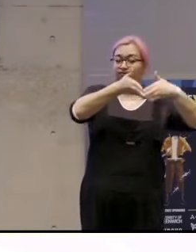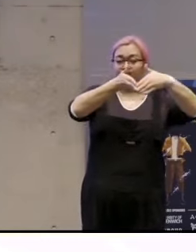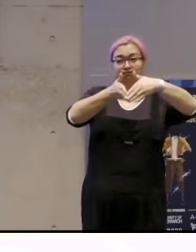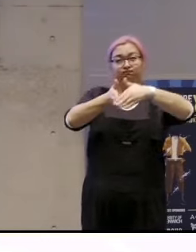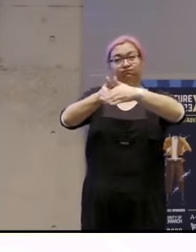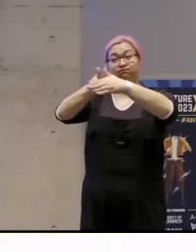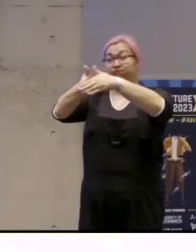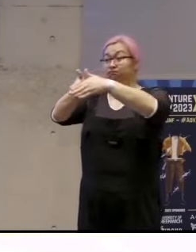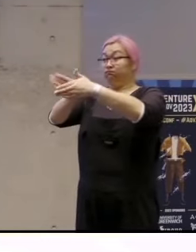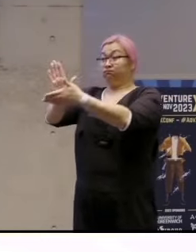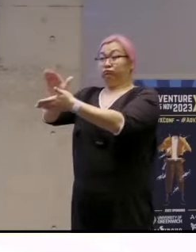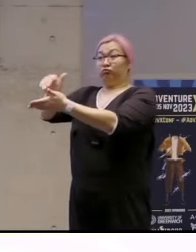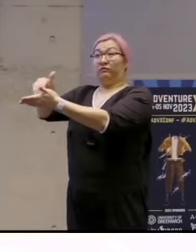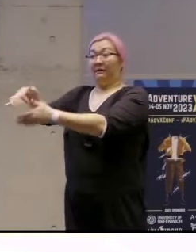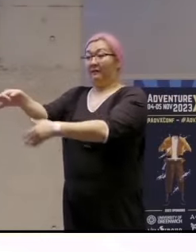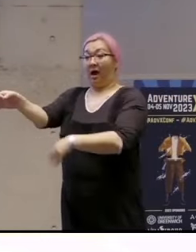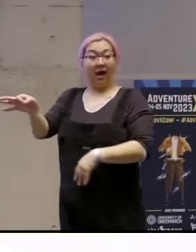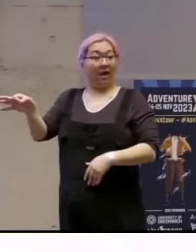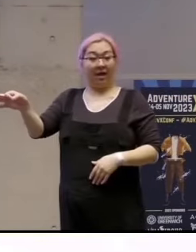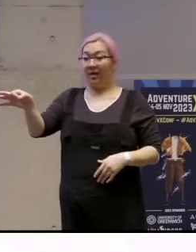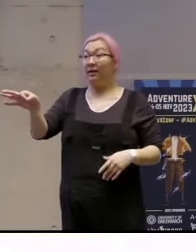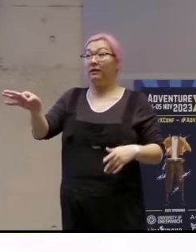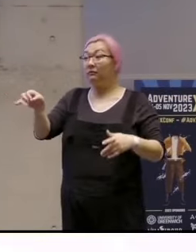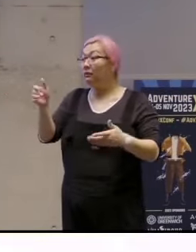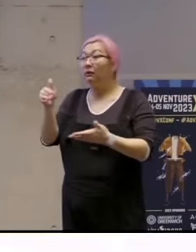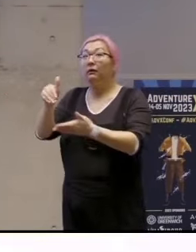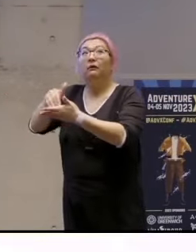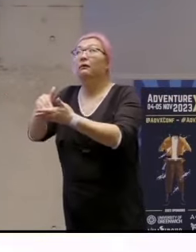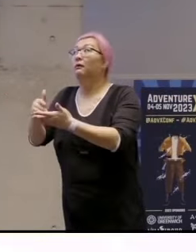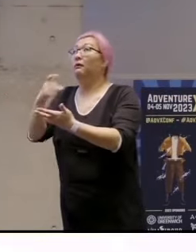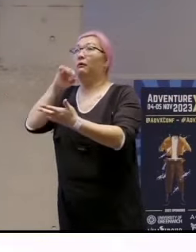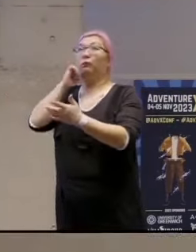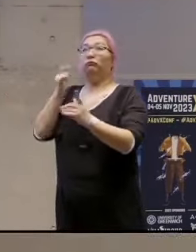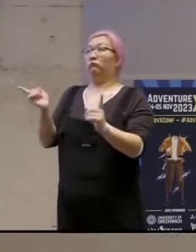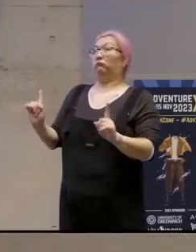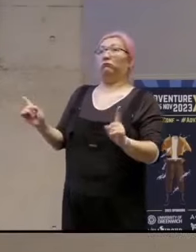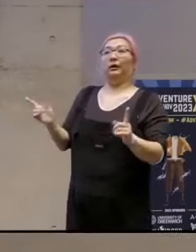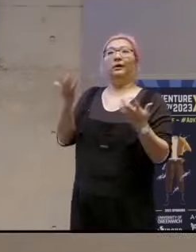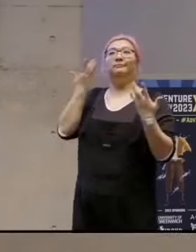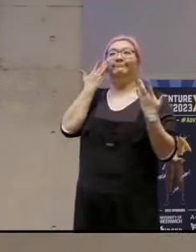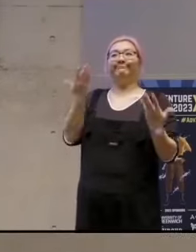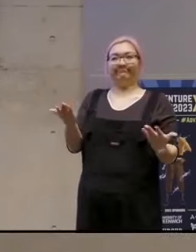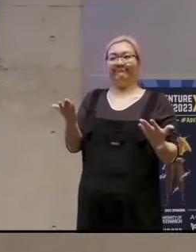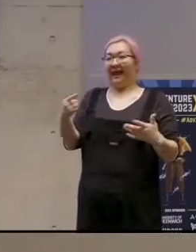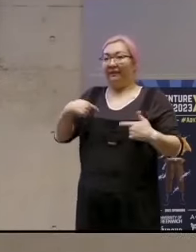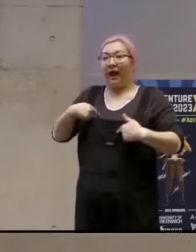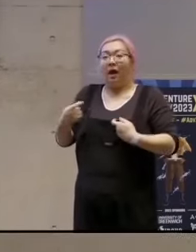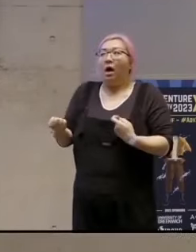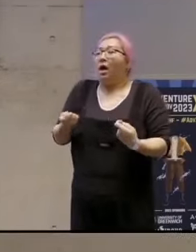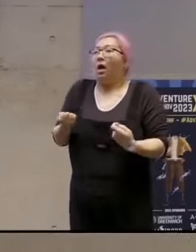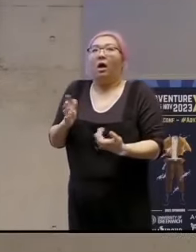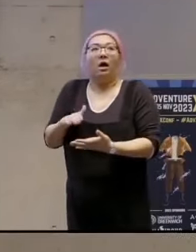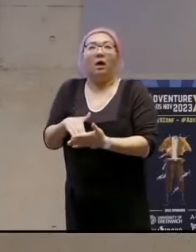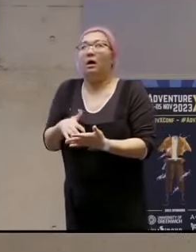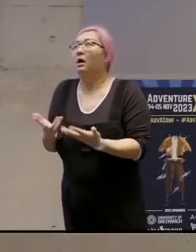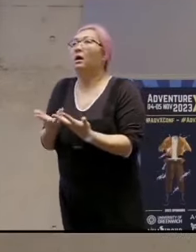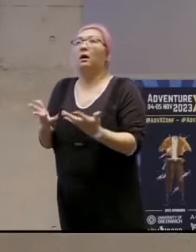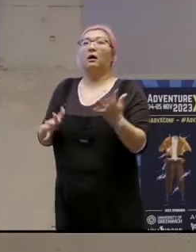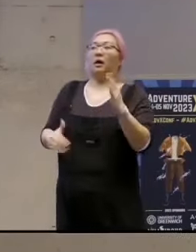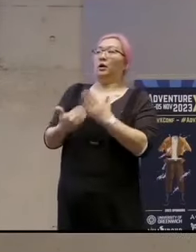know what they're going to find there, and they're grappling with what happens when they arrive. Now, that is the stuff of sort of myths and